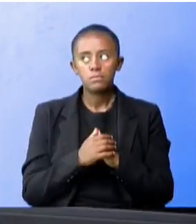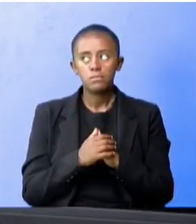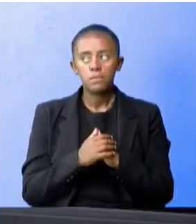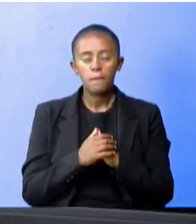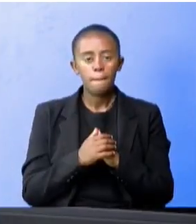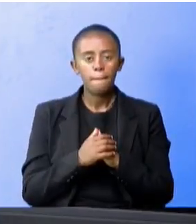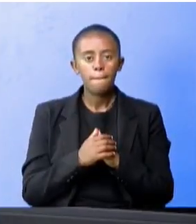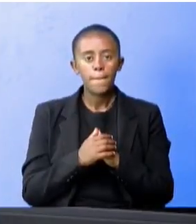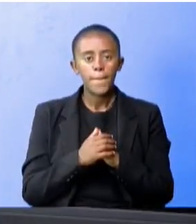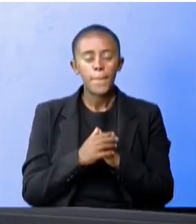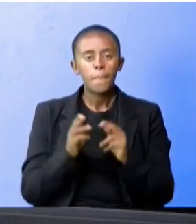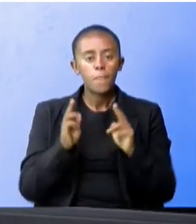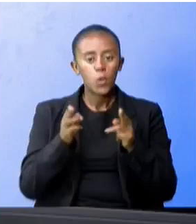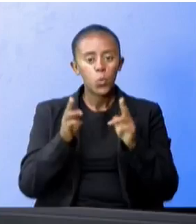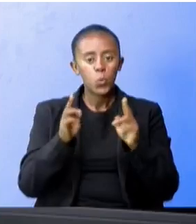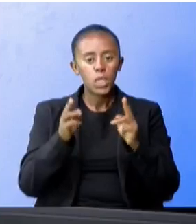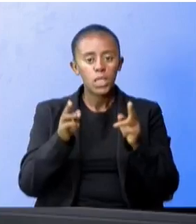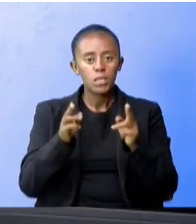quick,